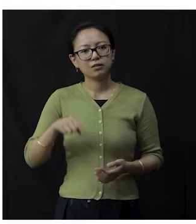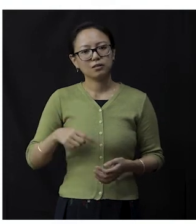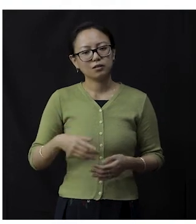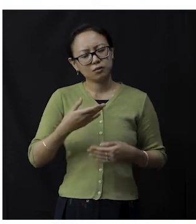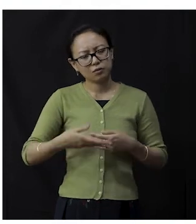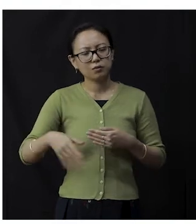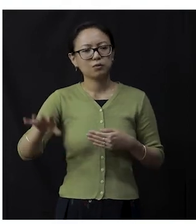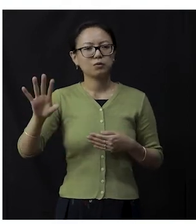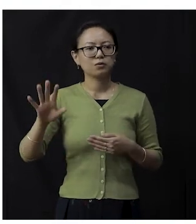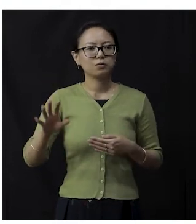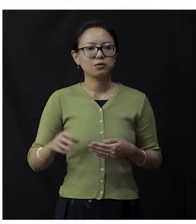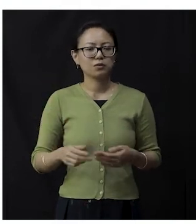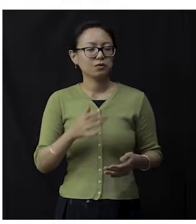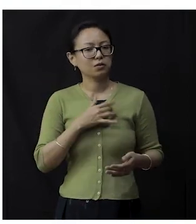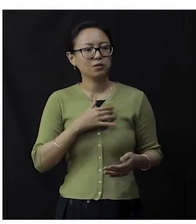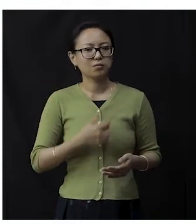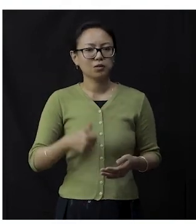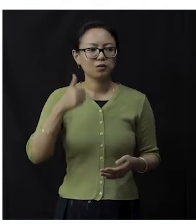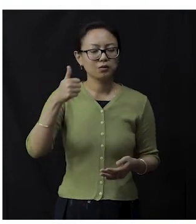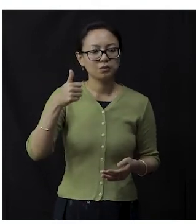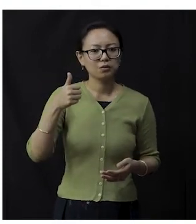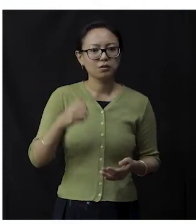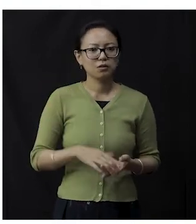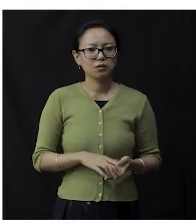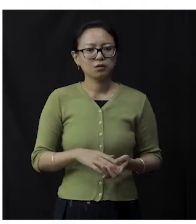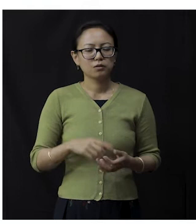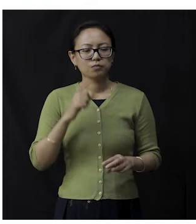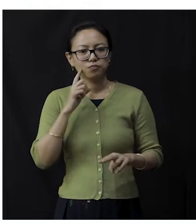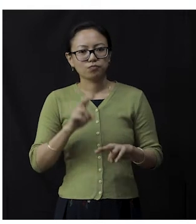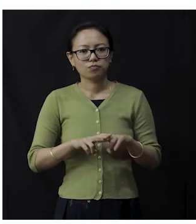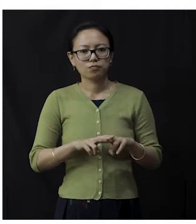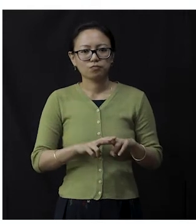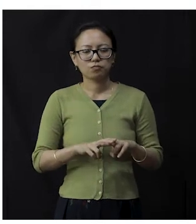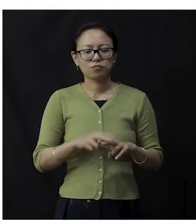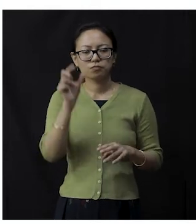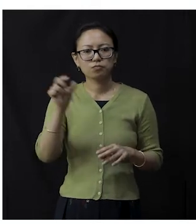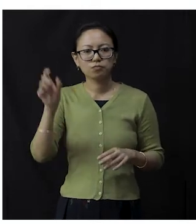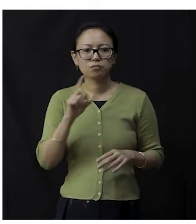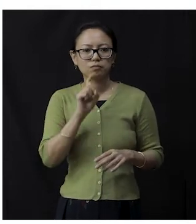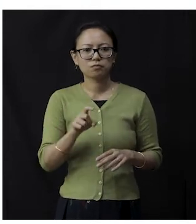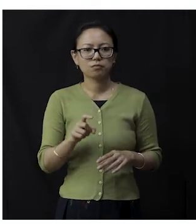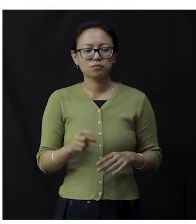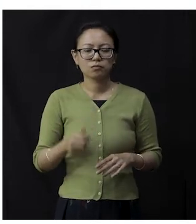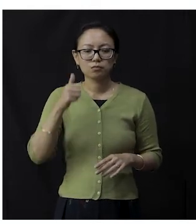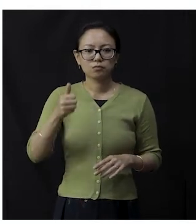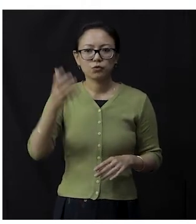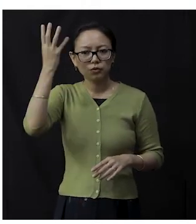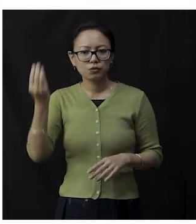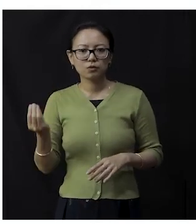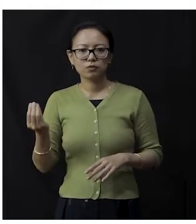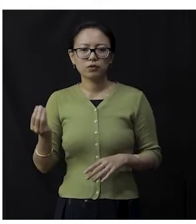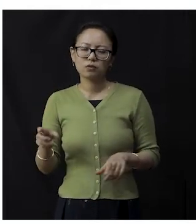very courteous manner, "Good evening to you." And he never ever banged any